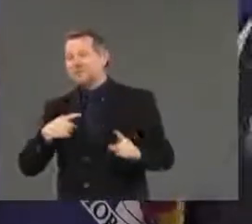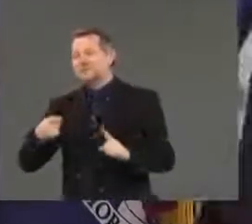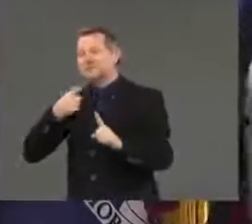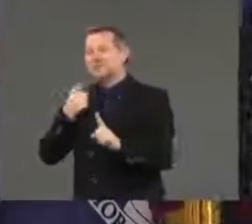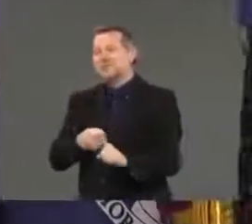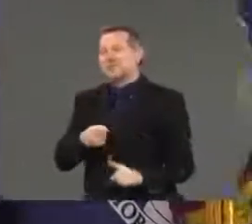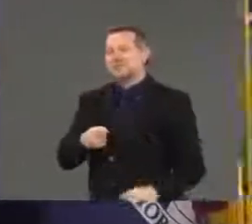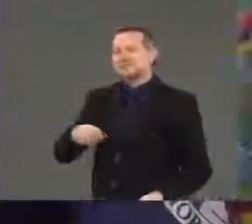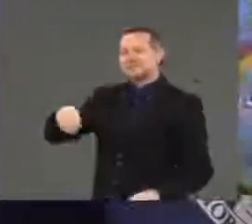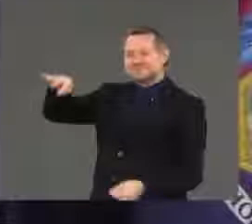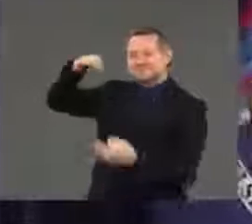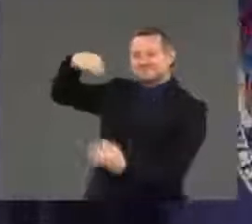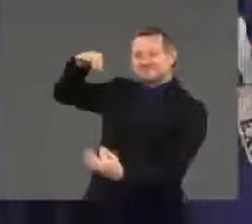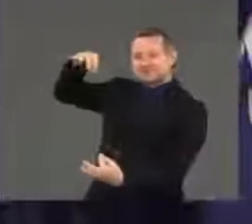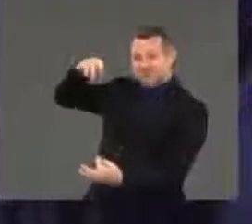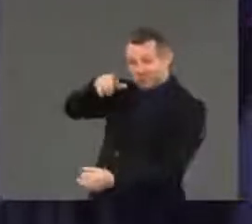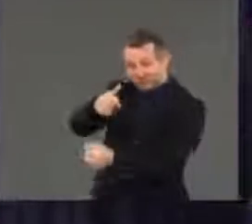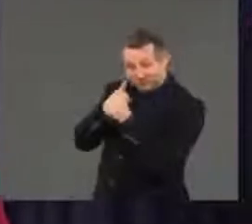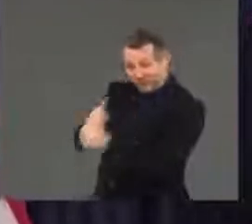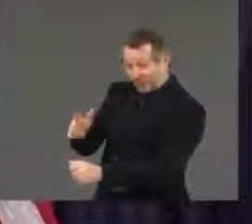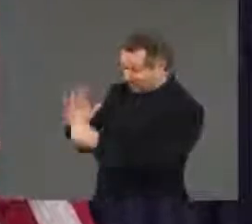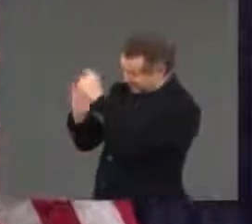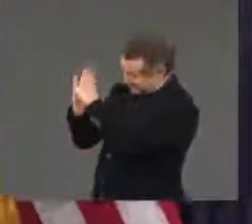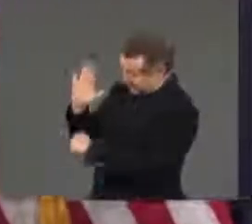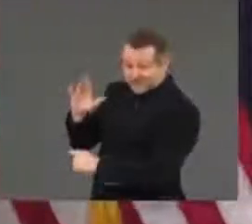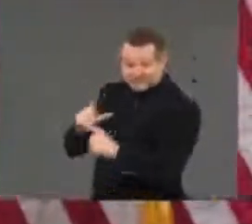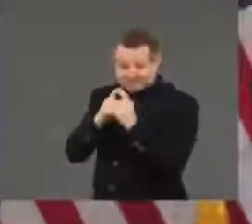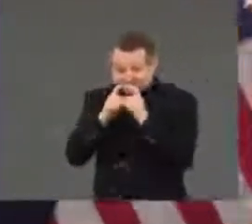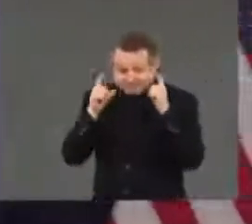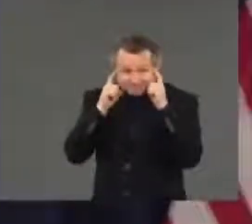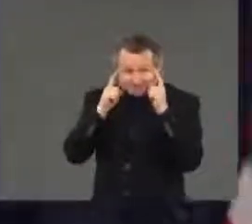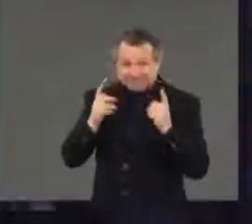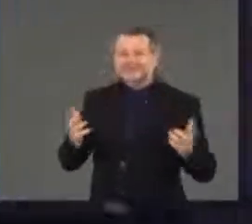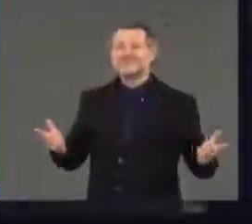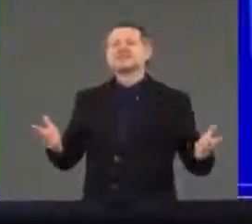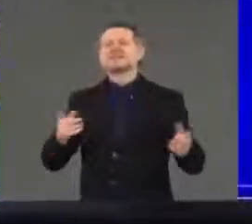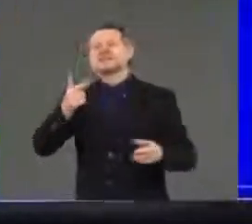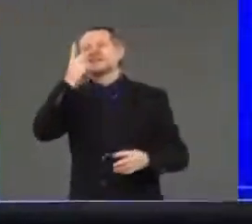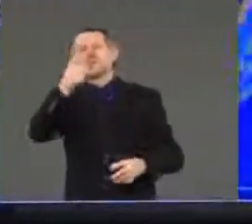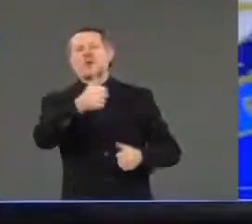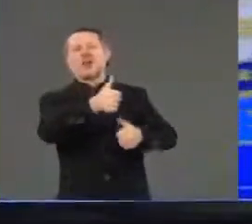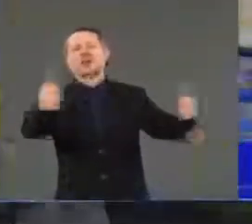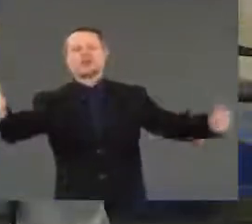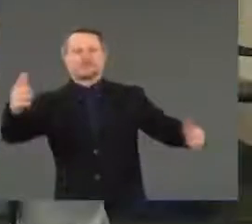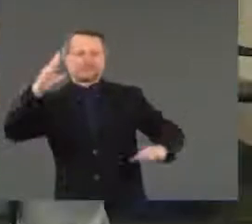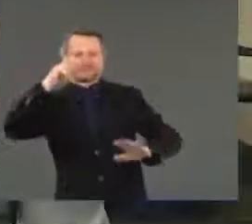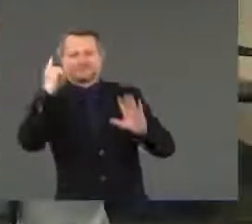do. So I'm watching Zach think. I'll see you guys. Thank you.